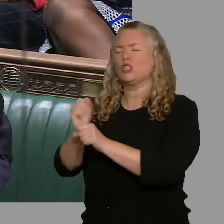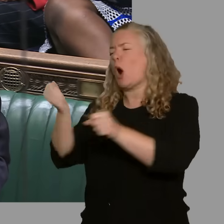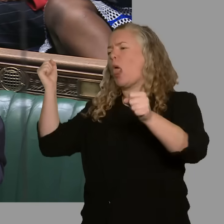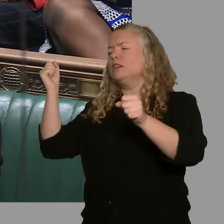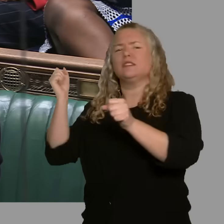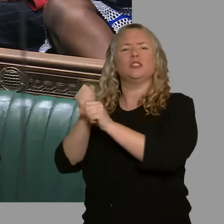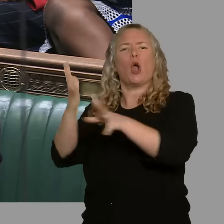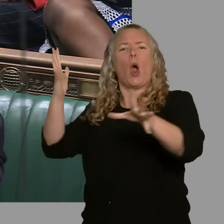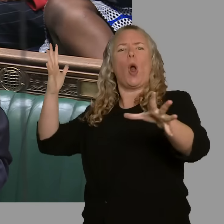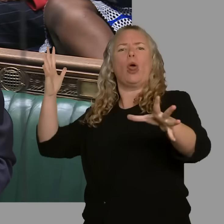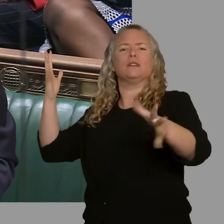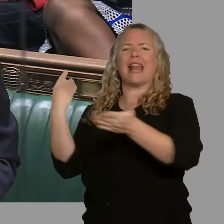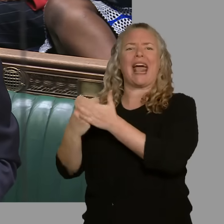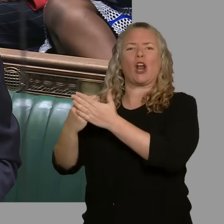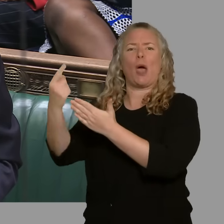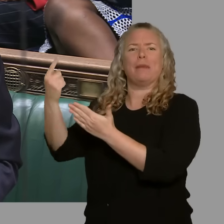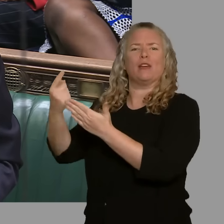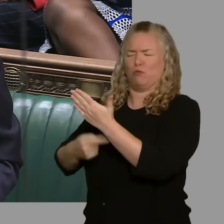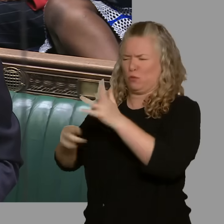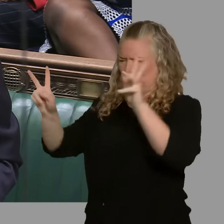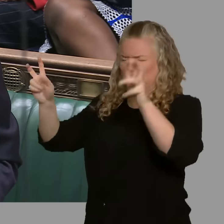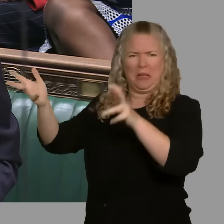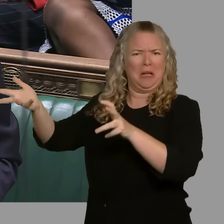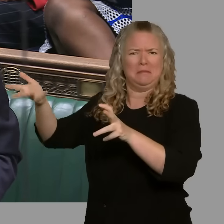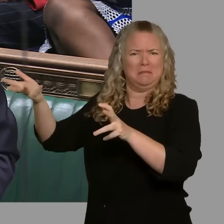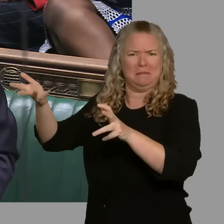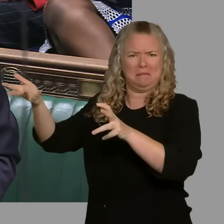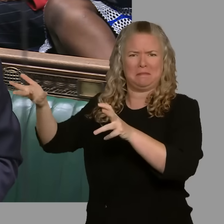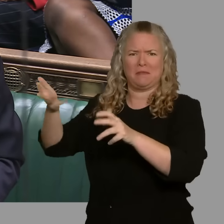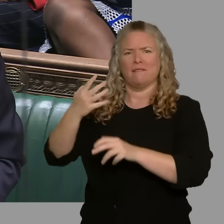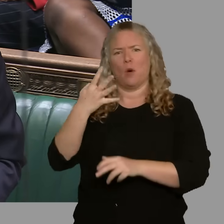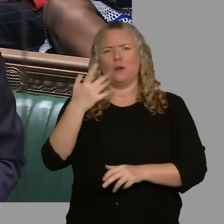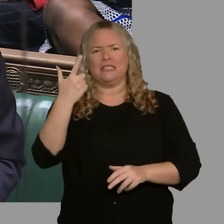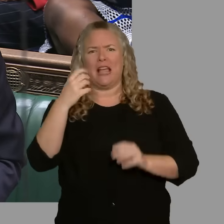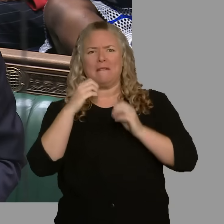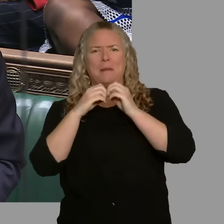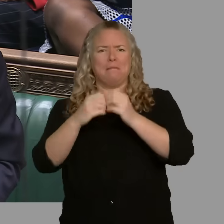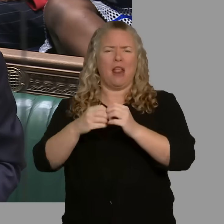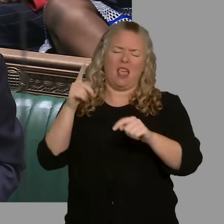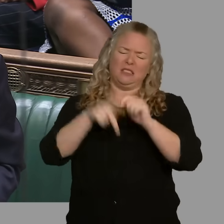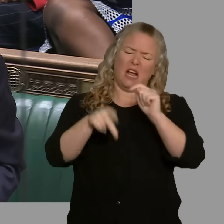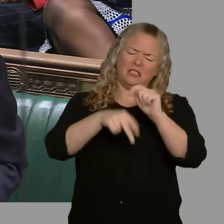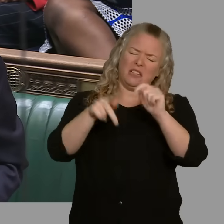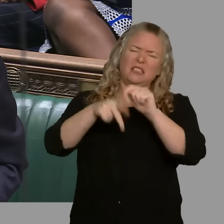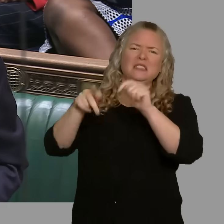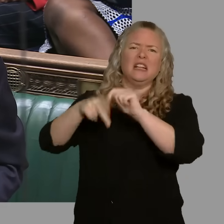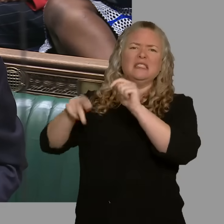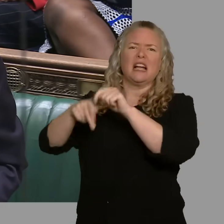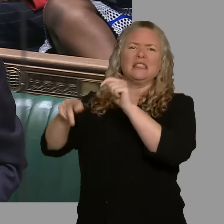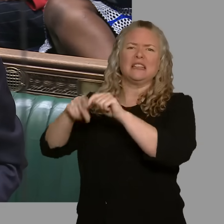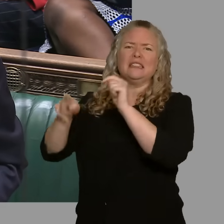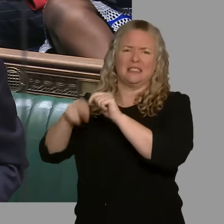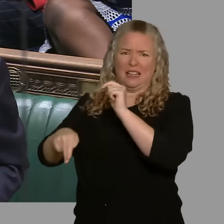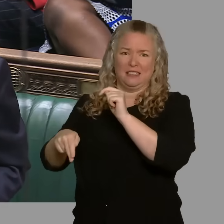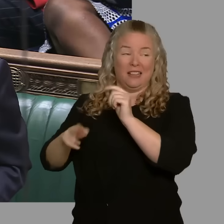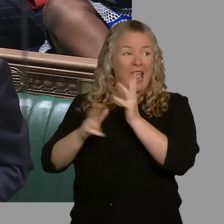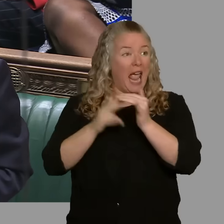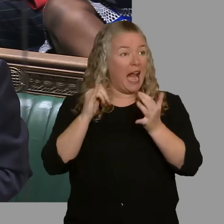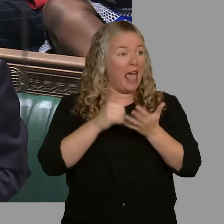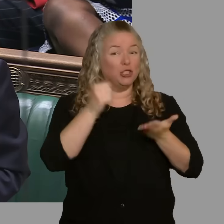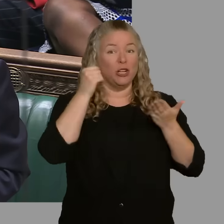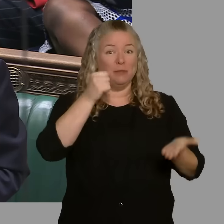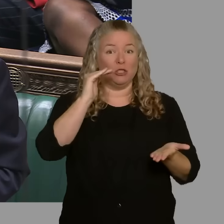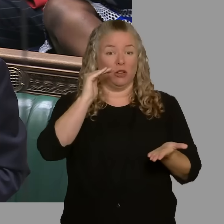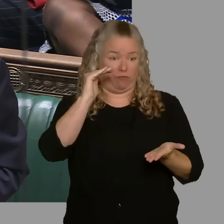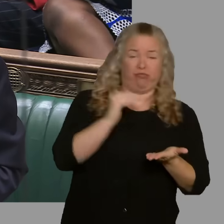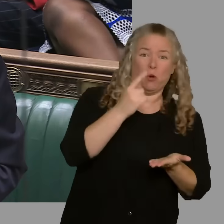about where the money would come from. The Institute for Government said it was on shaky foundations. More unfunded tax cut, more